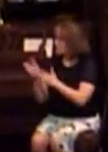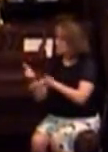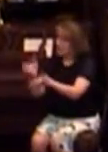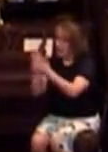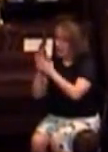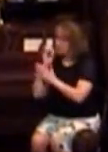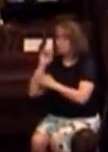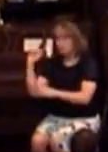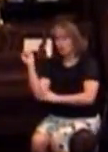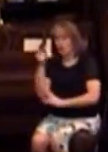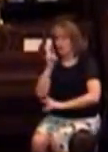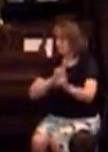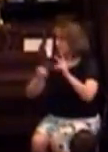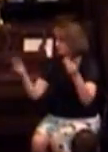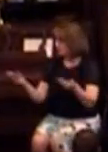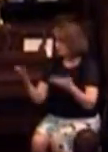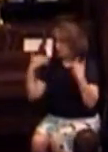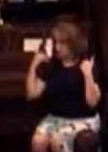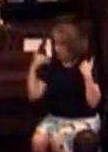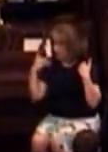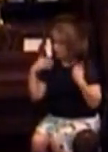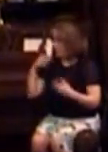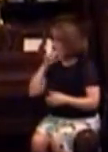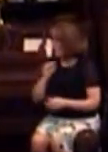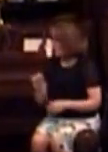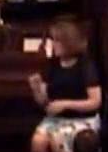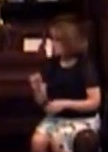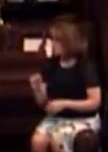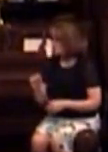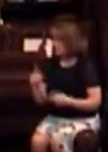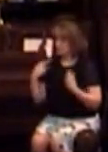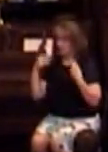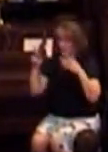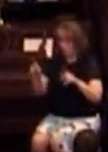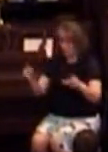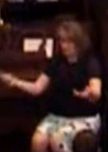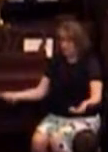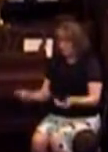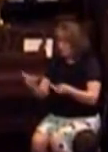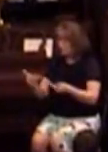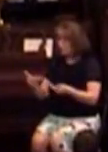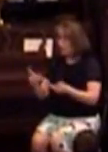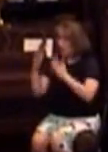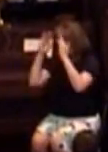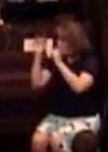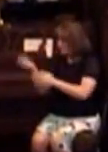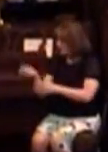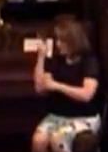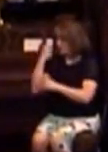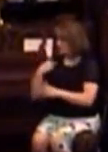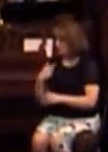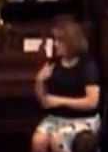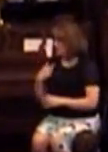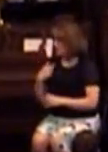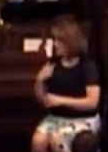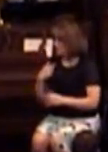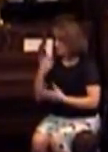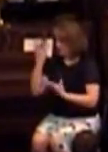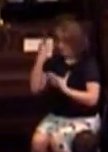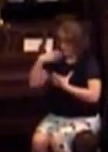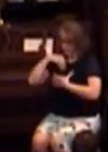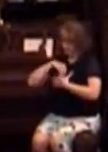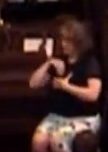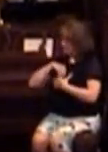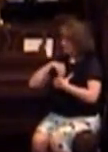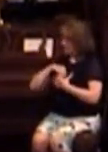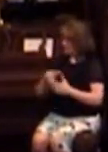there's a young child getting the message of what I've been trying to say, I pray that this would take root in their heart, in their life. Please help them.